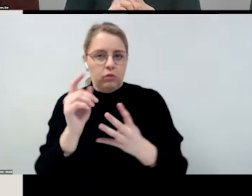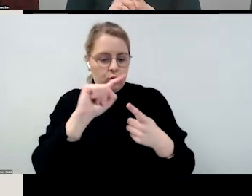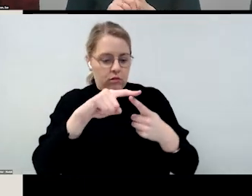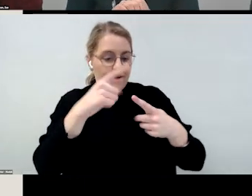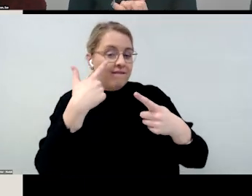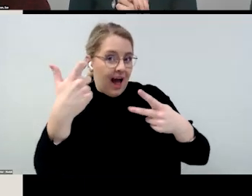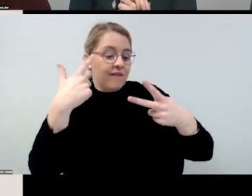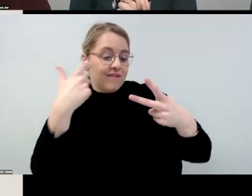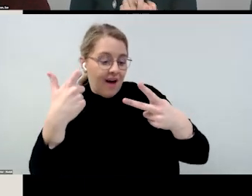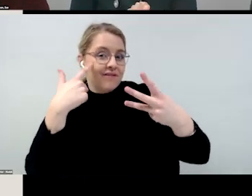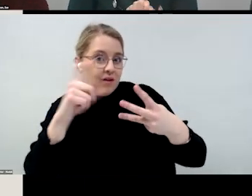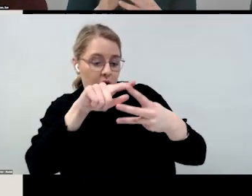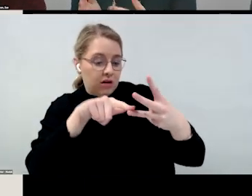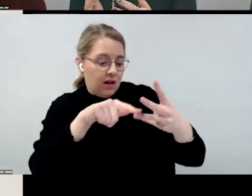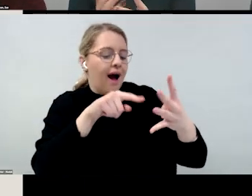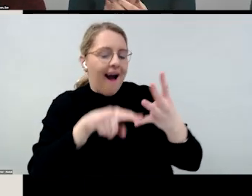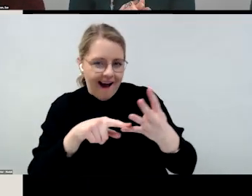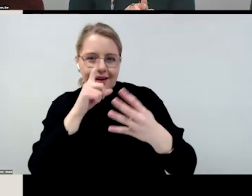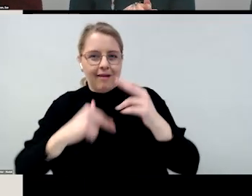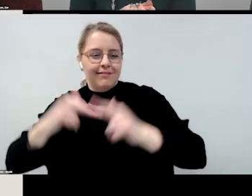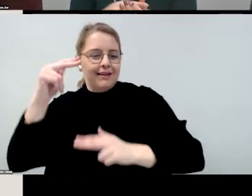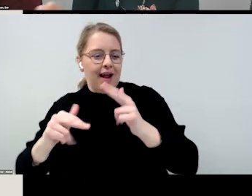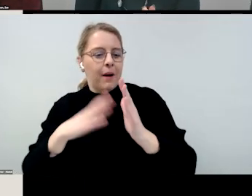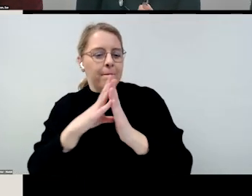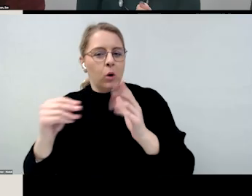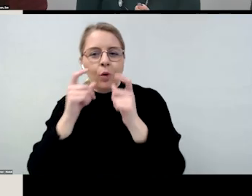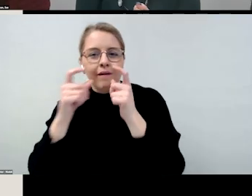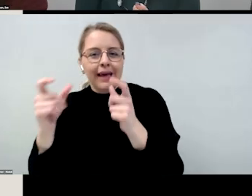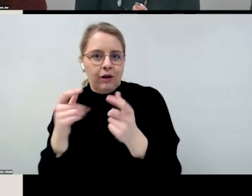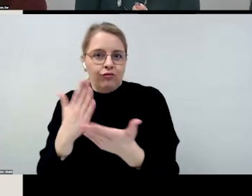to really design a model of care that can improve healthcare access.